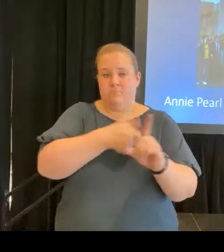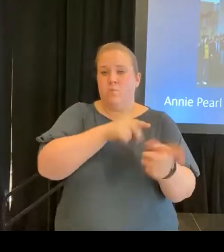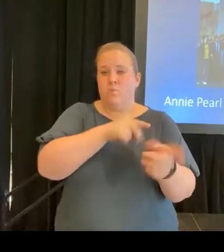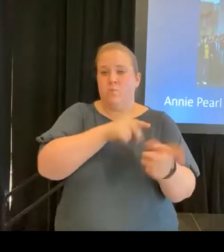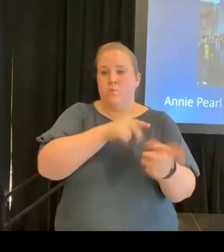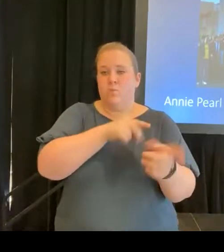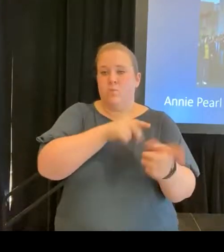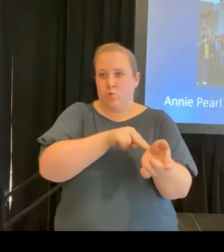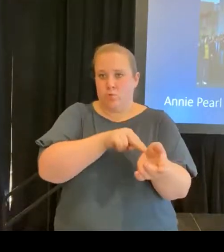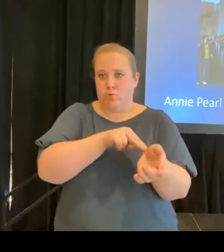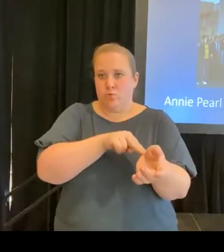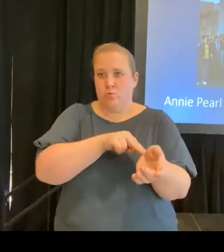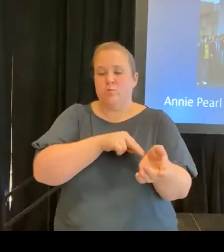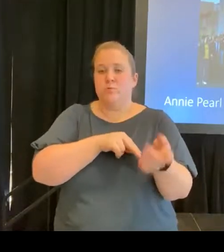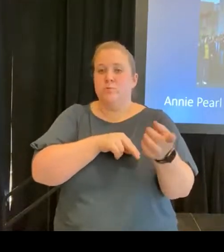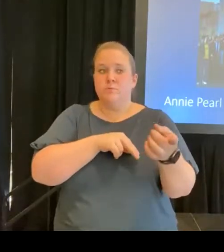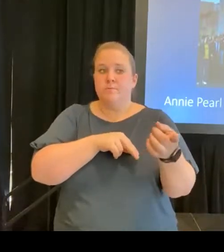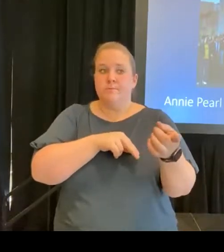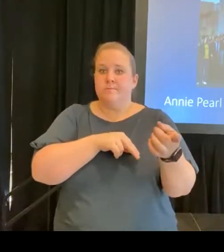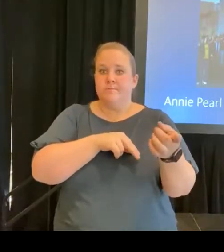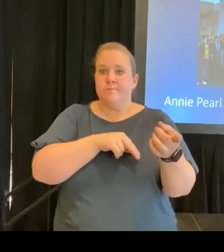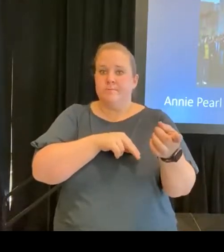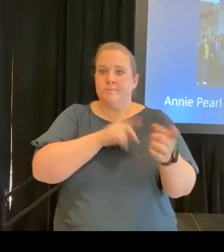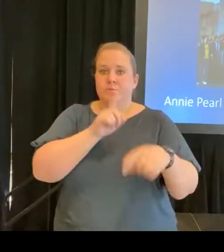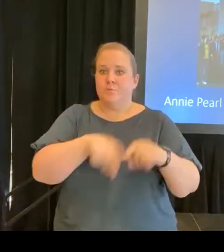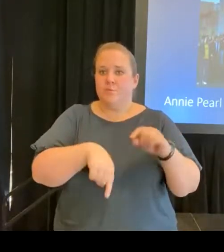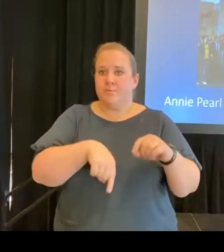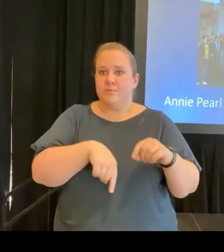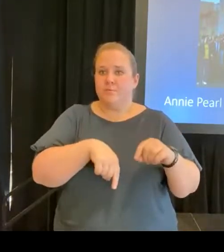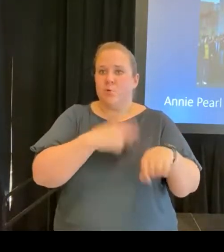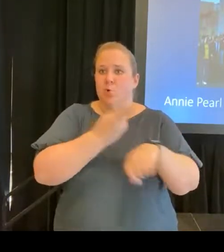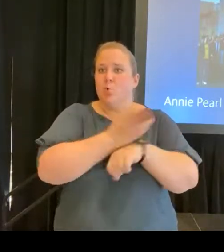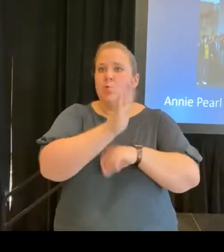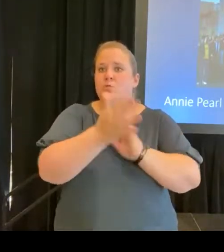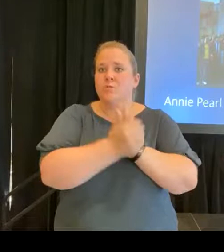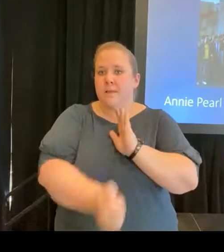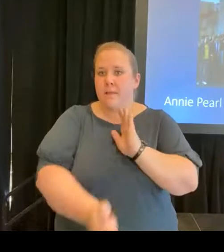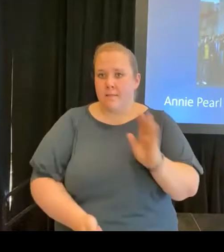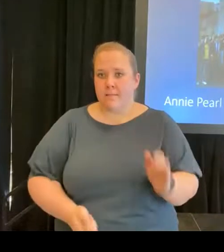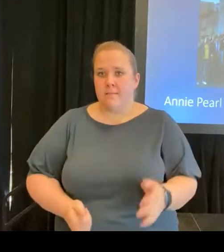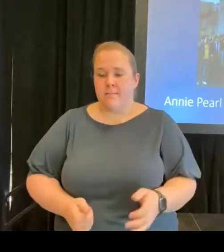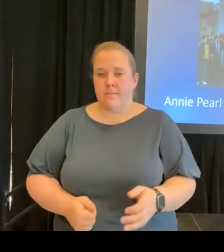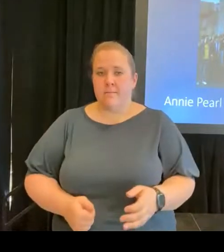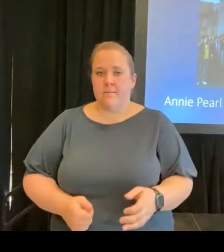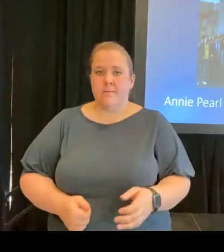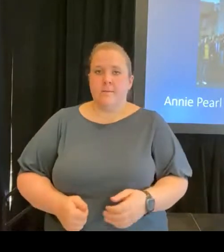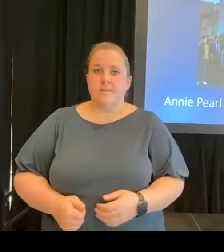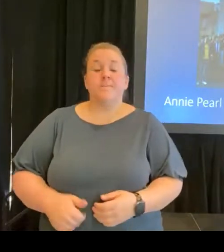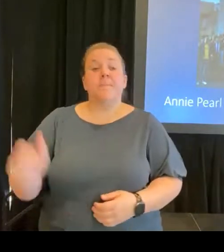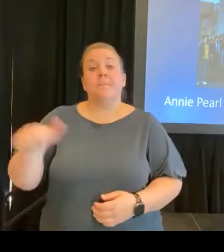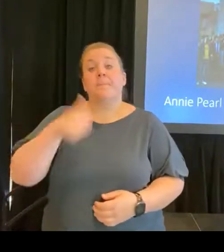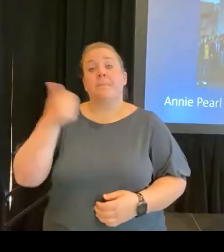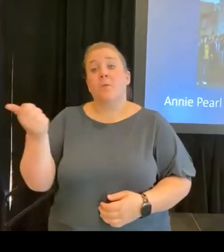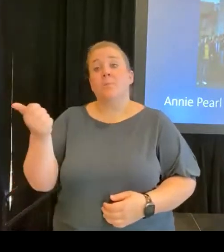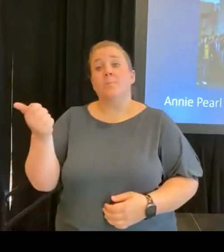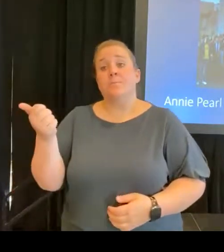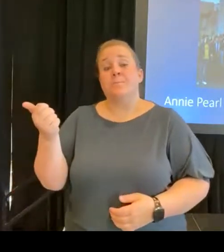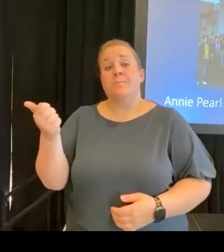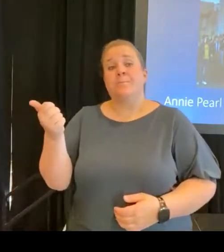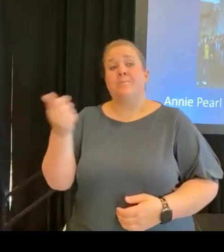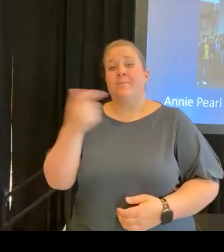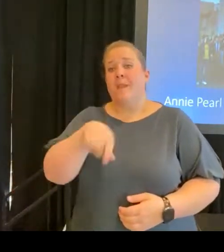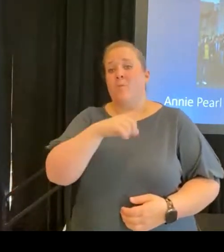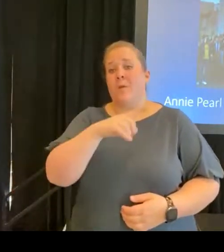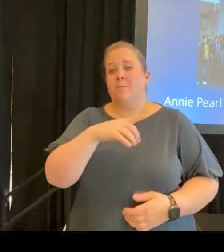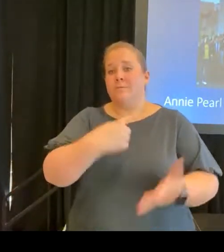nurse. But she couldn't use her skill. Okay? Another thing is, when they start talking